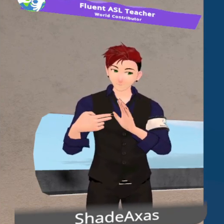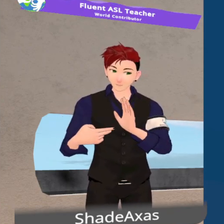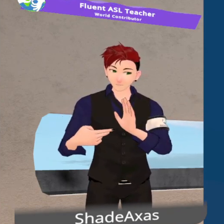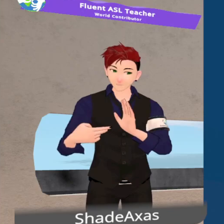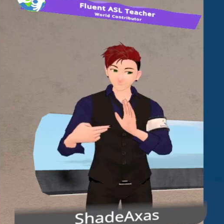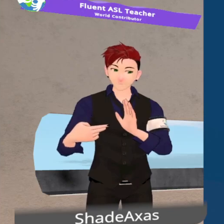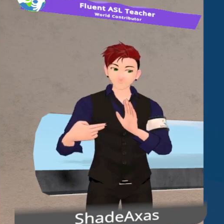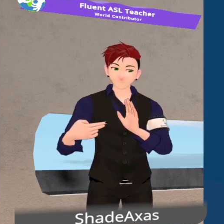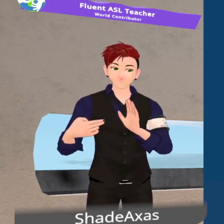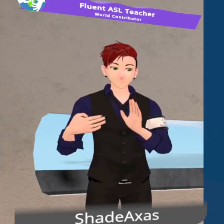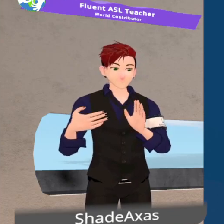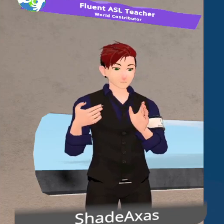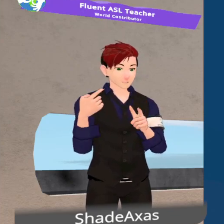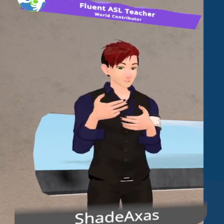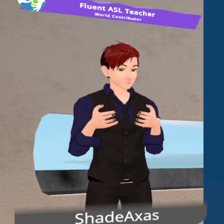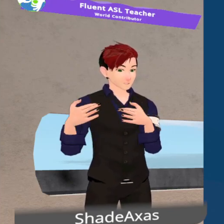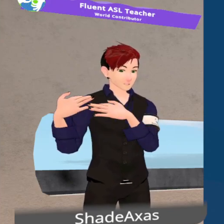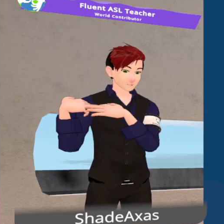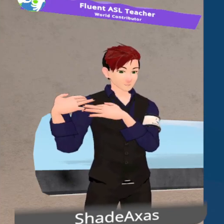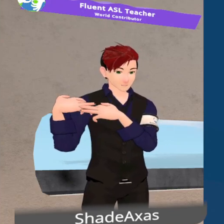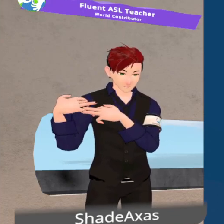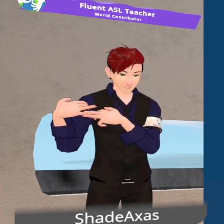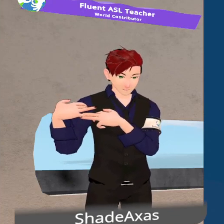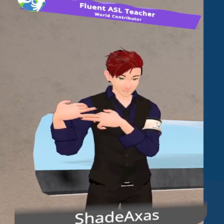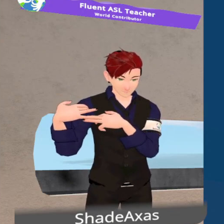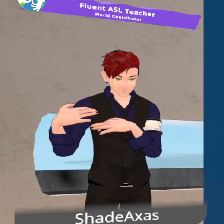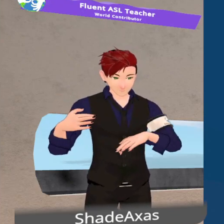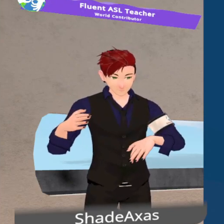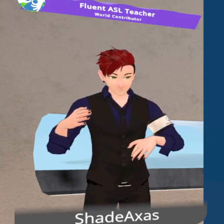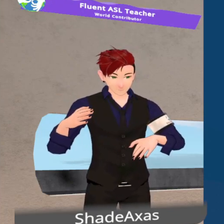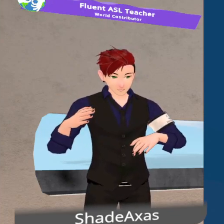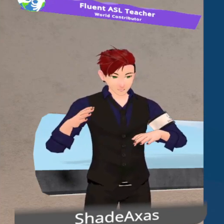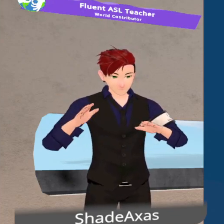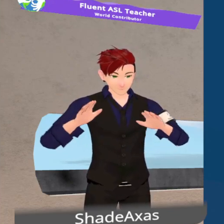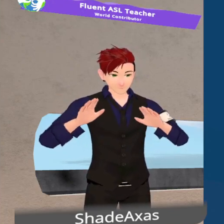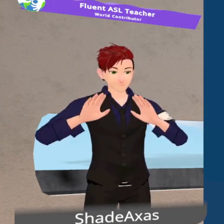Discord rules. That is the one way we keep everybody responsible.